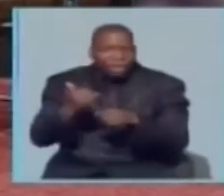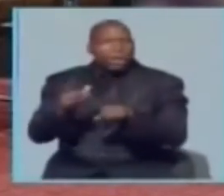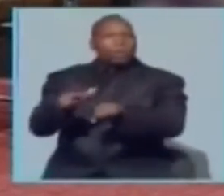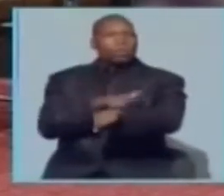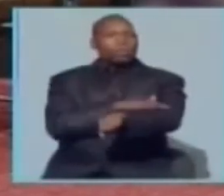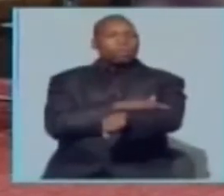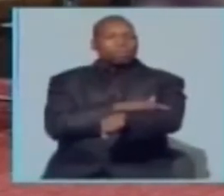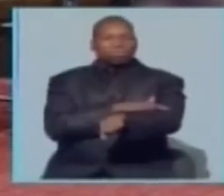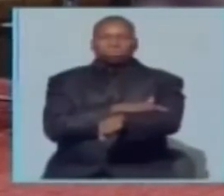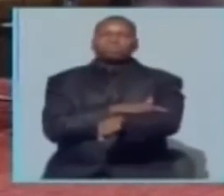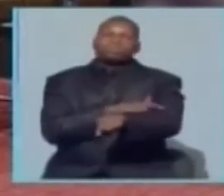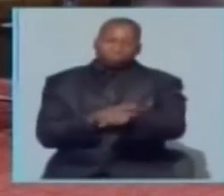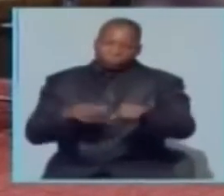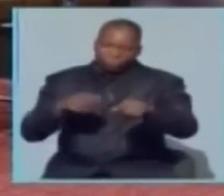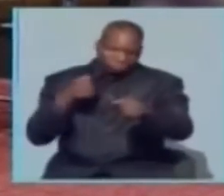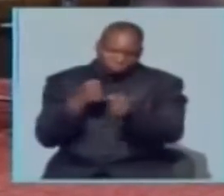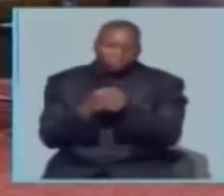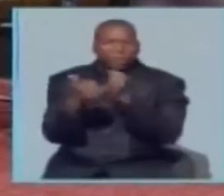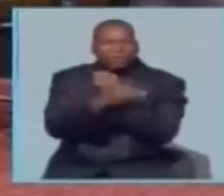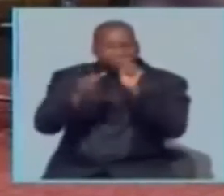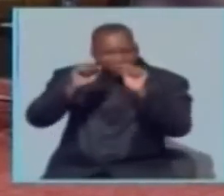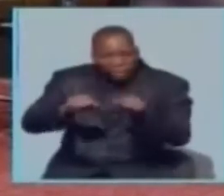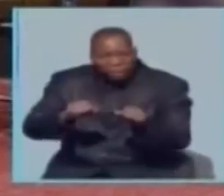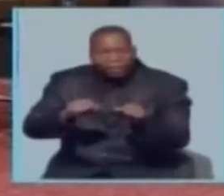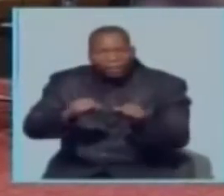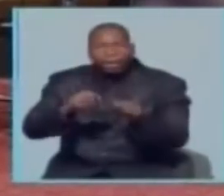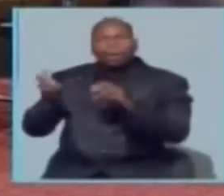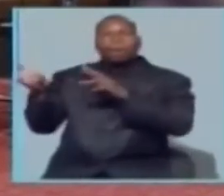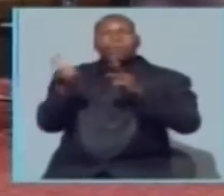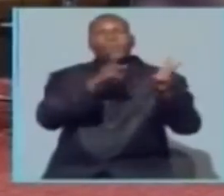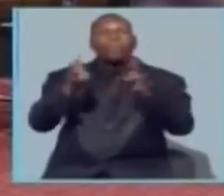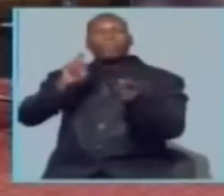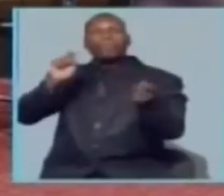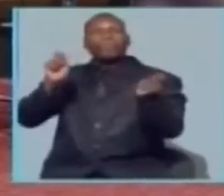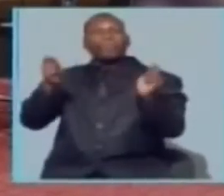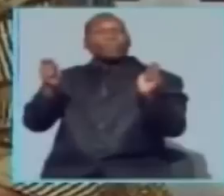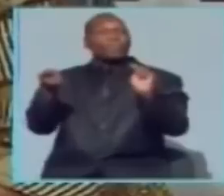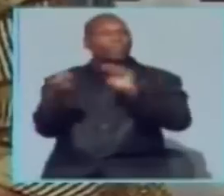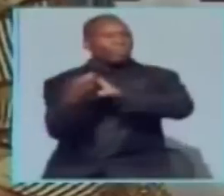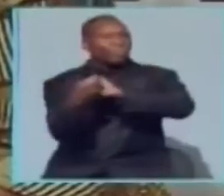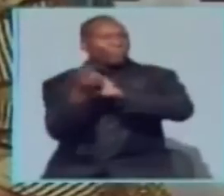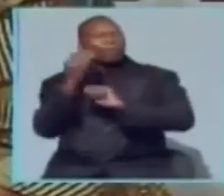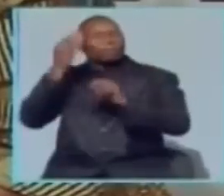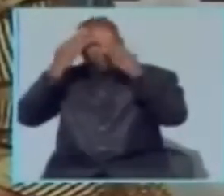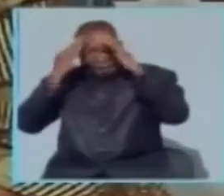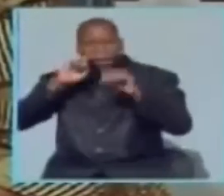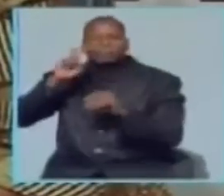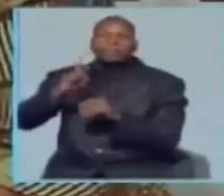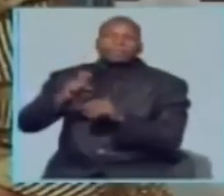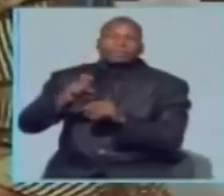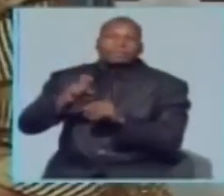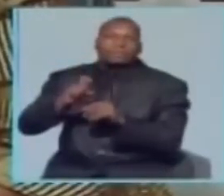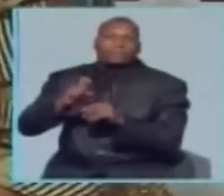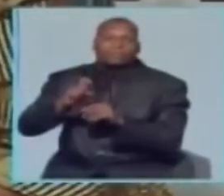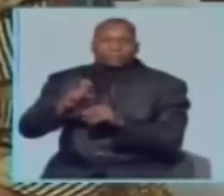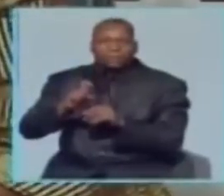the country. But with climatic change, we must always be conscious of the fact that it is possible that we could have